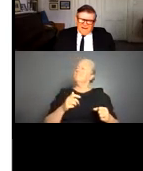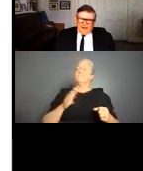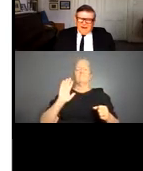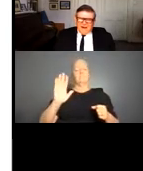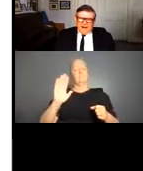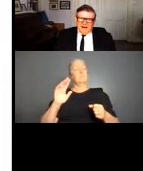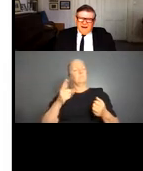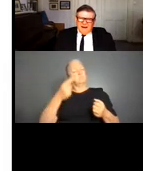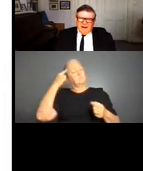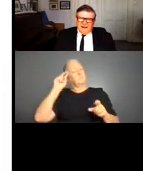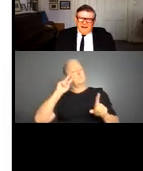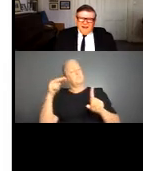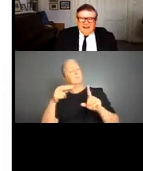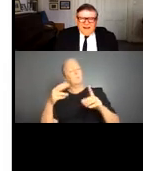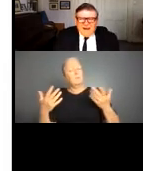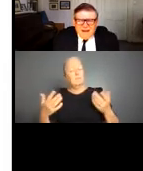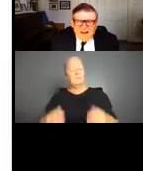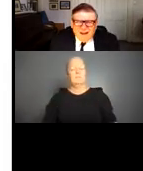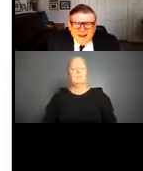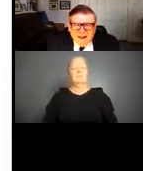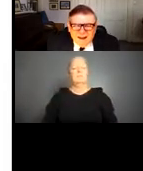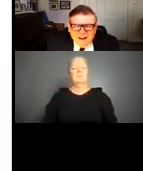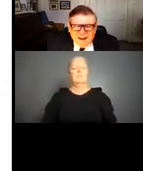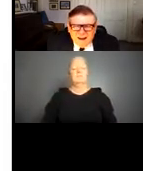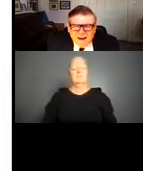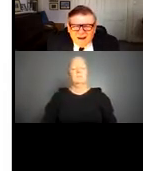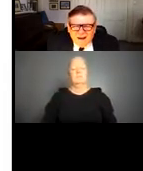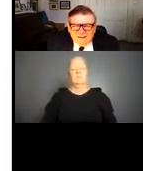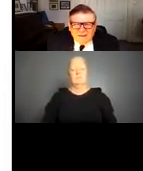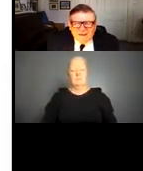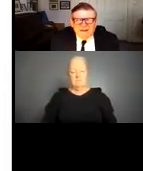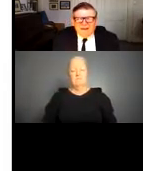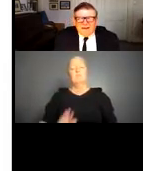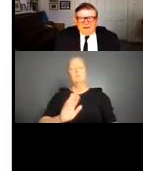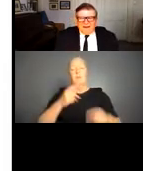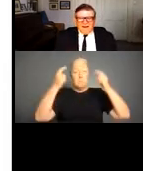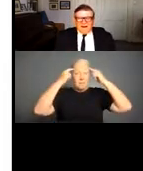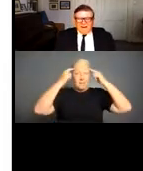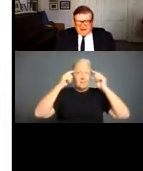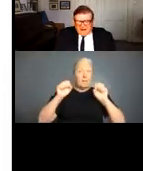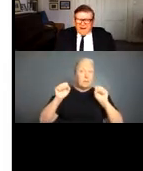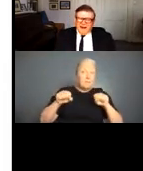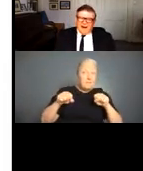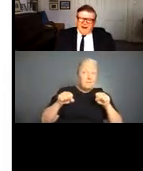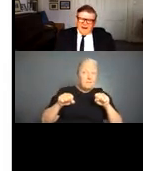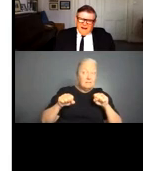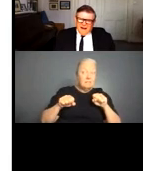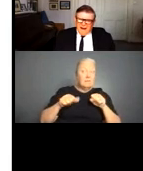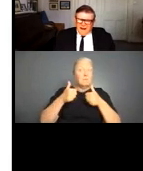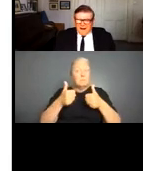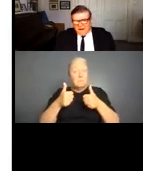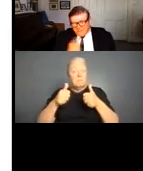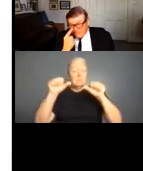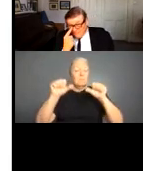I think for me, we must really distinguish what we call mental capacity. And mental capacity is the